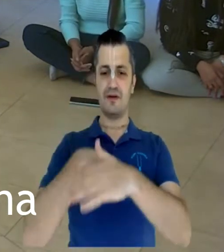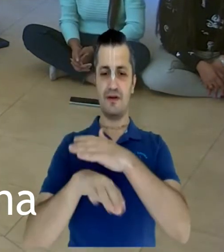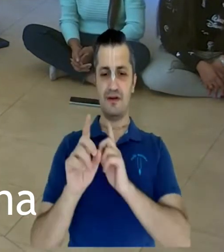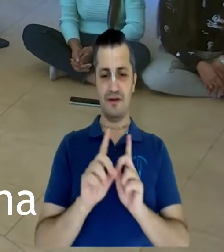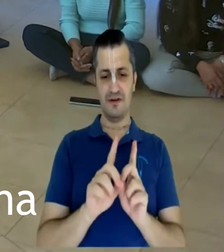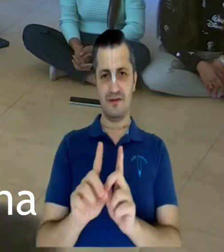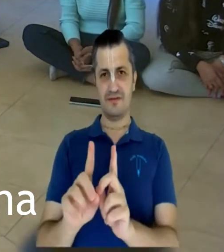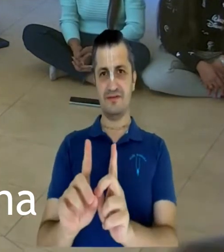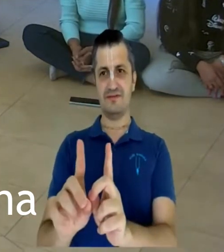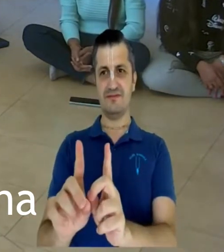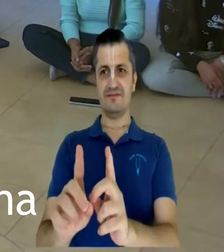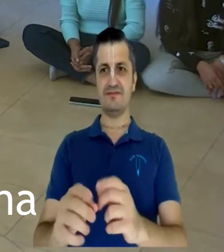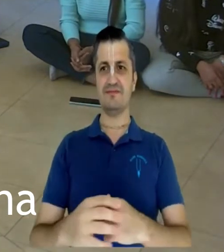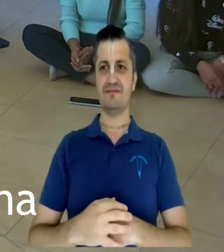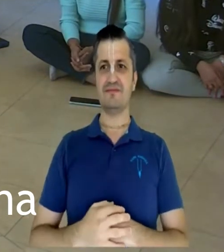Bihari